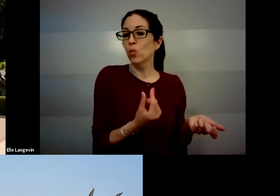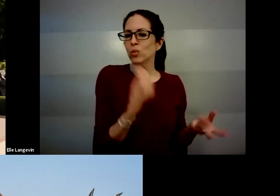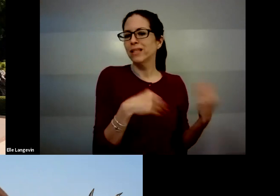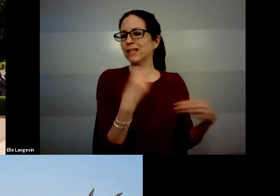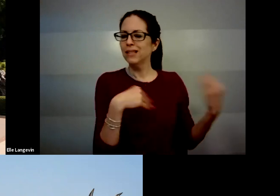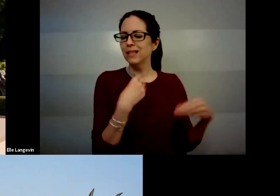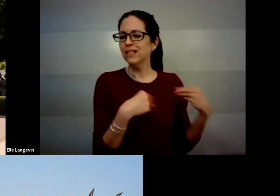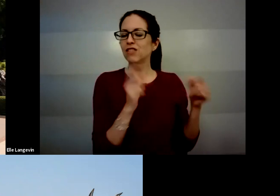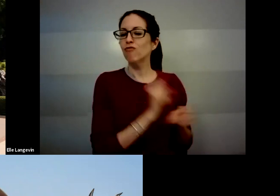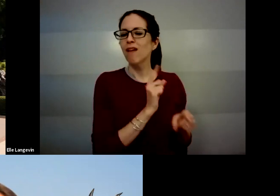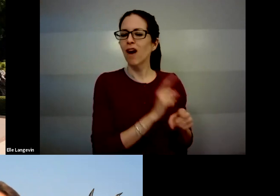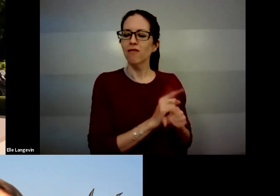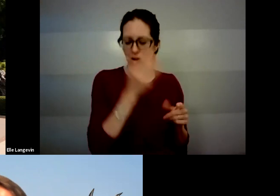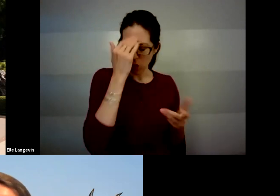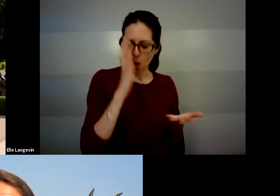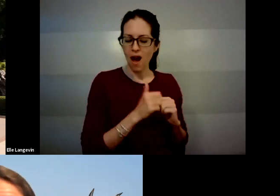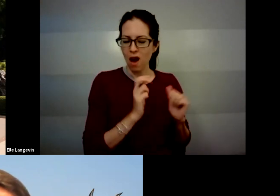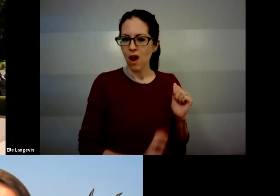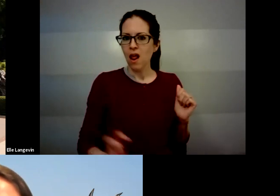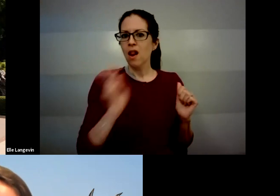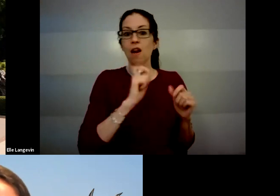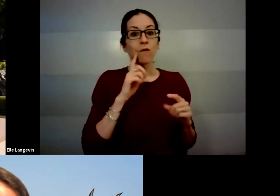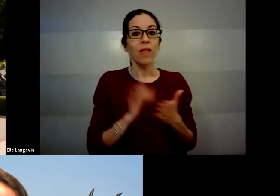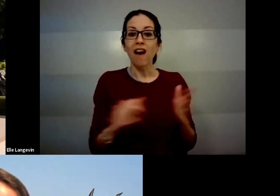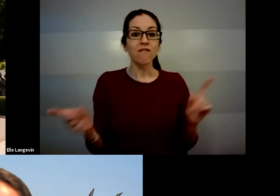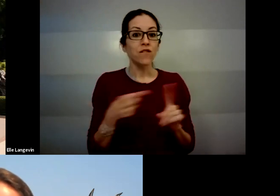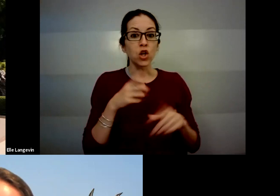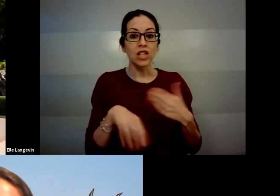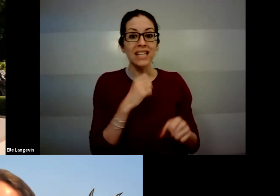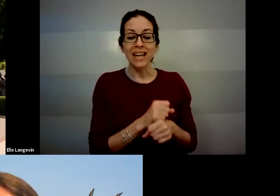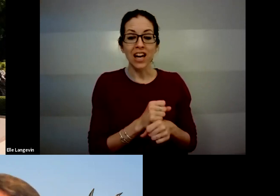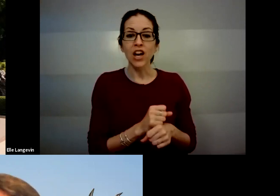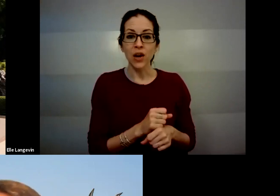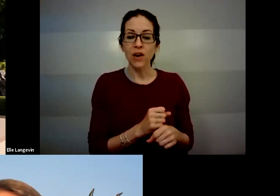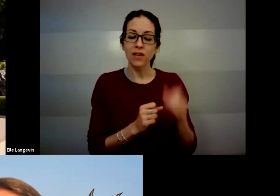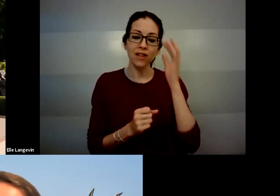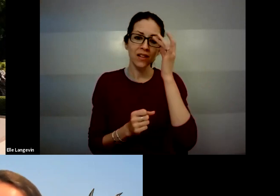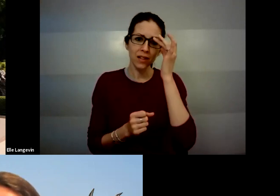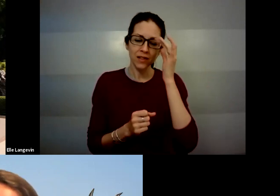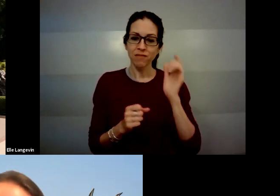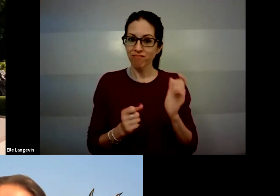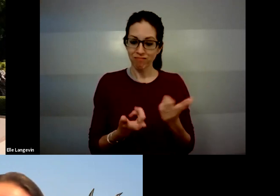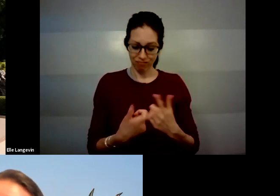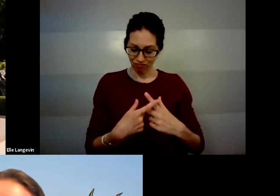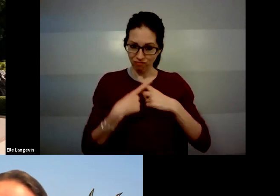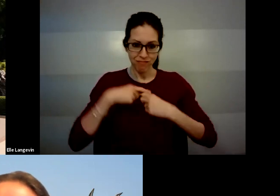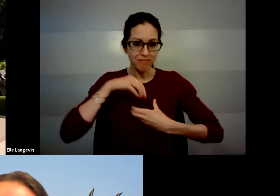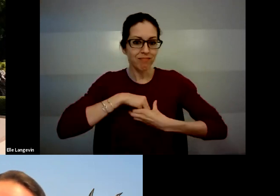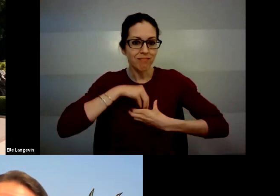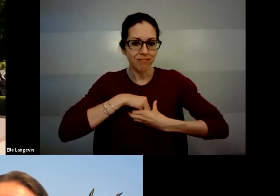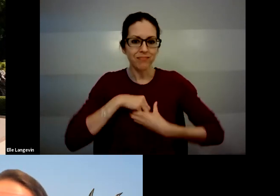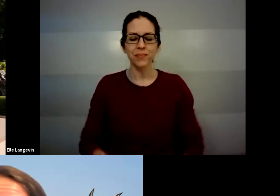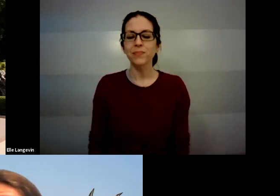oh, this is the Mississippi River that I'm looking at. But for that first migration season, it's primarily genetically controlled, we